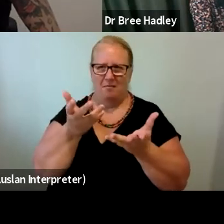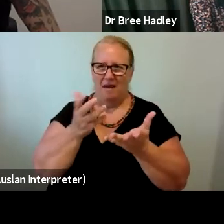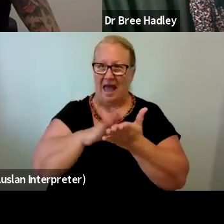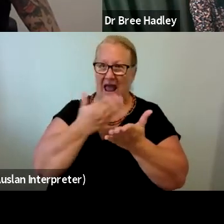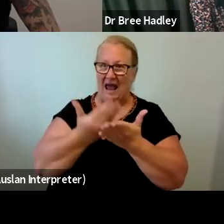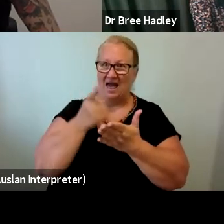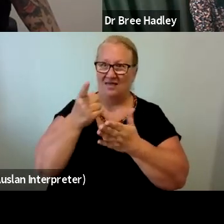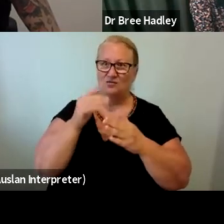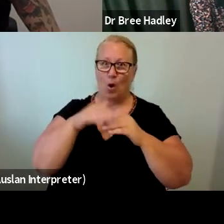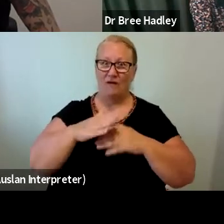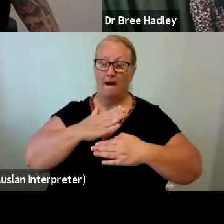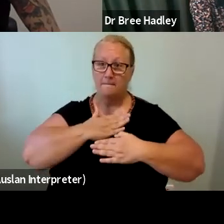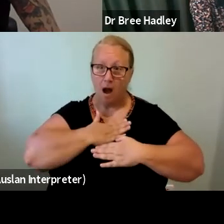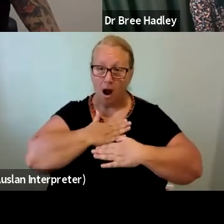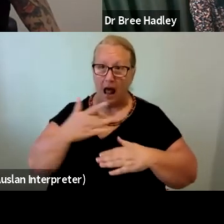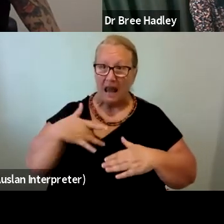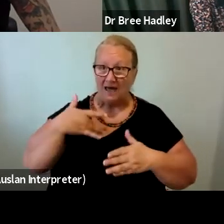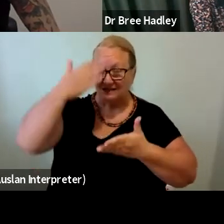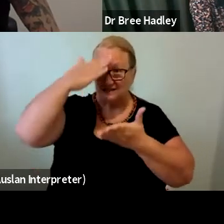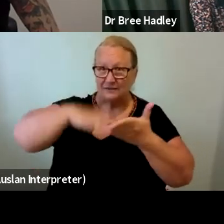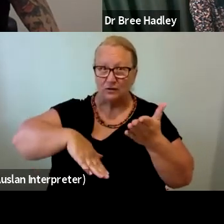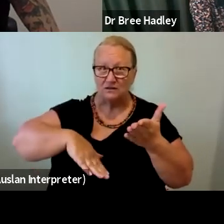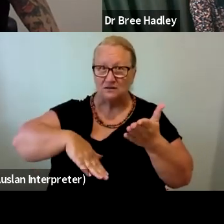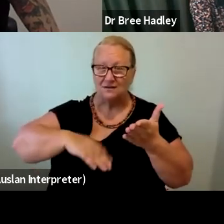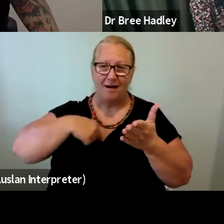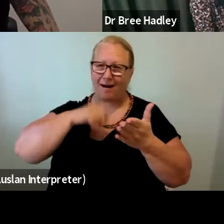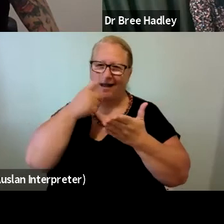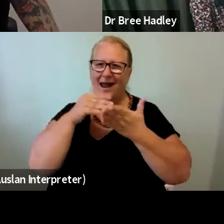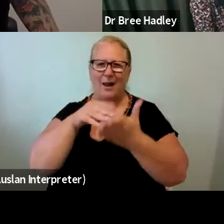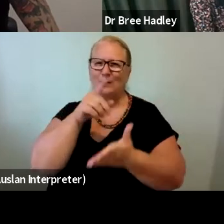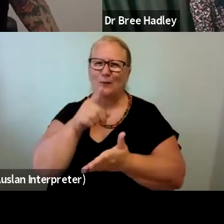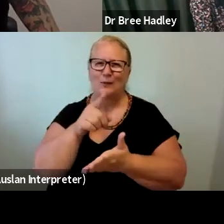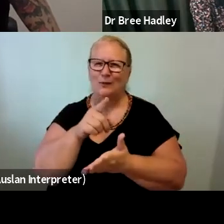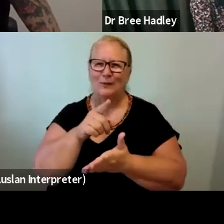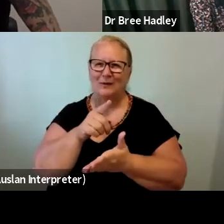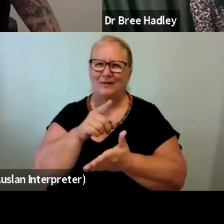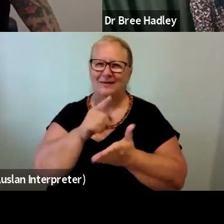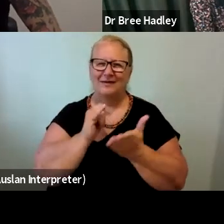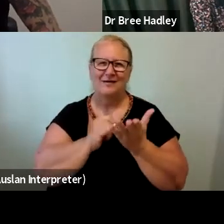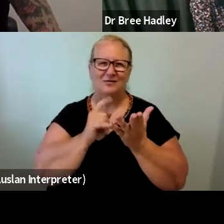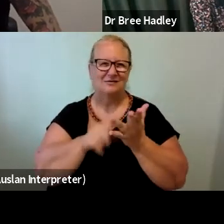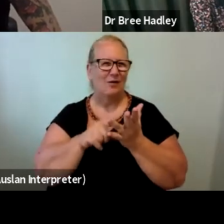my lived experience, I cannot help you. And